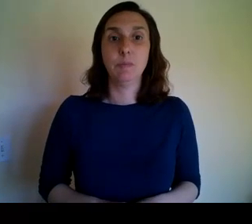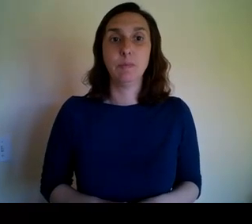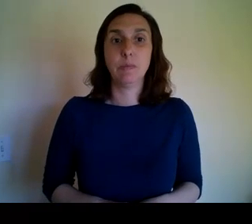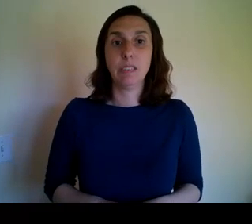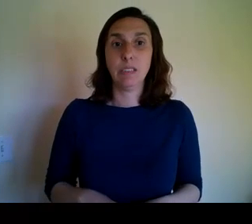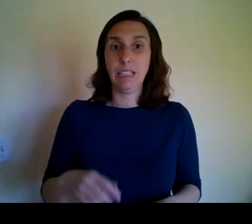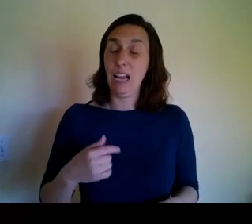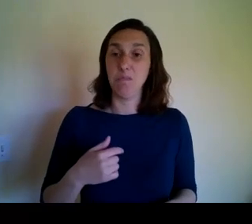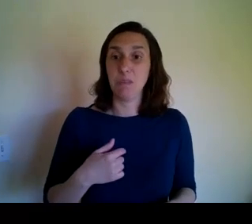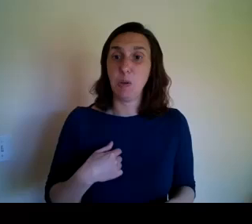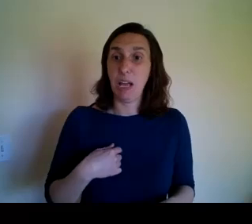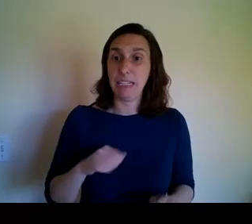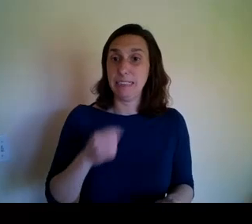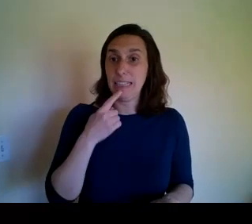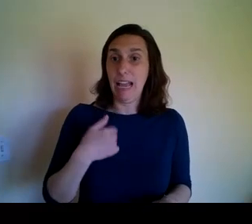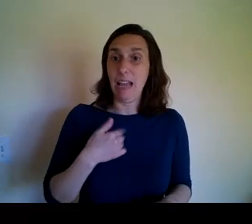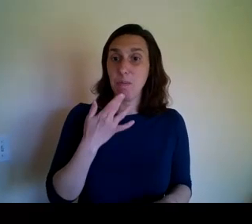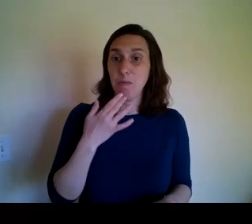to see this.